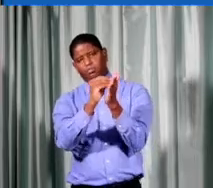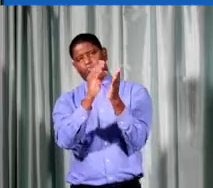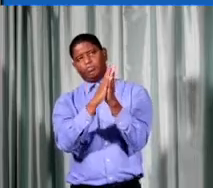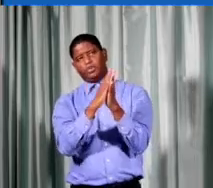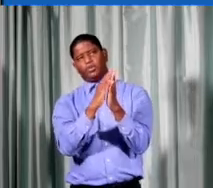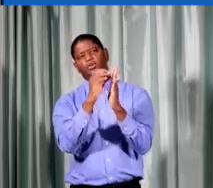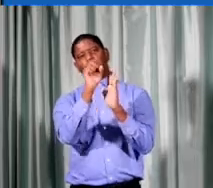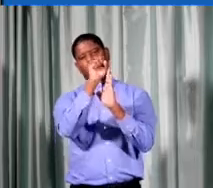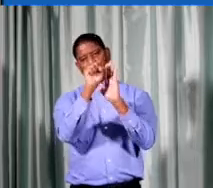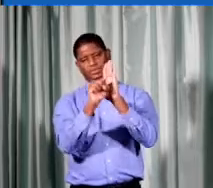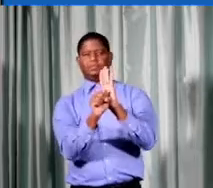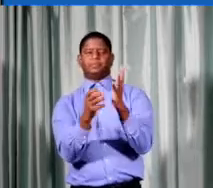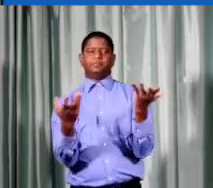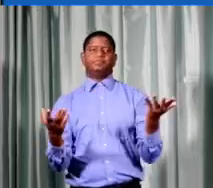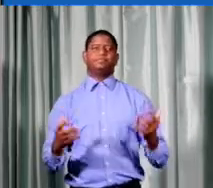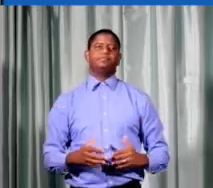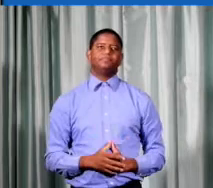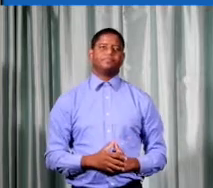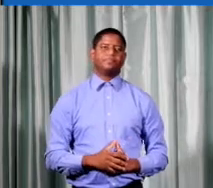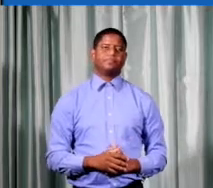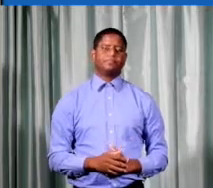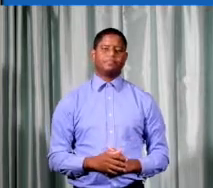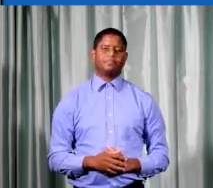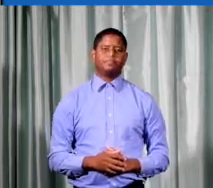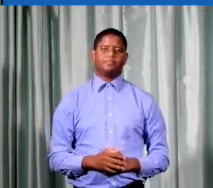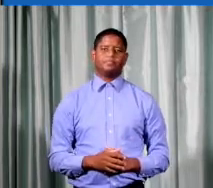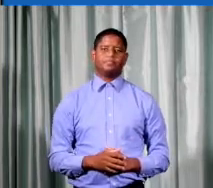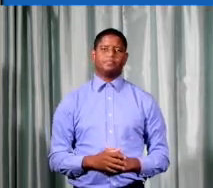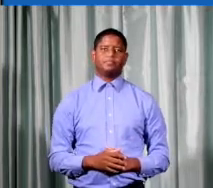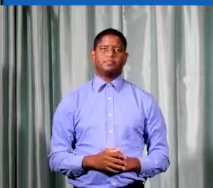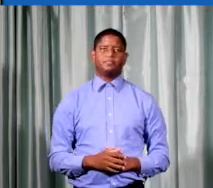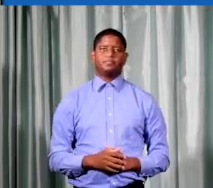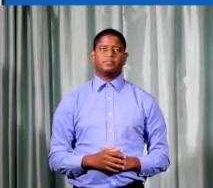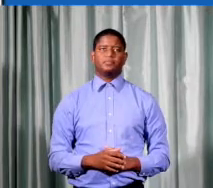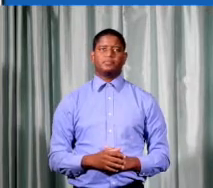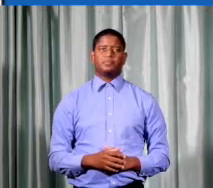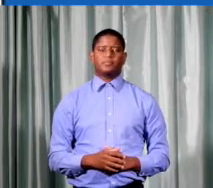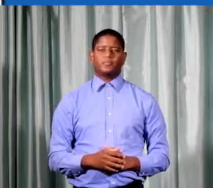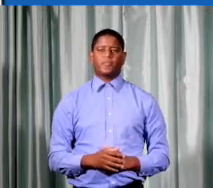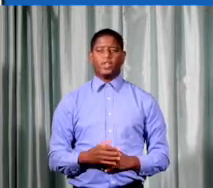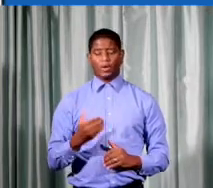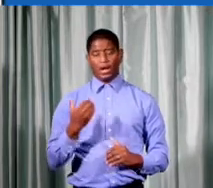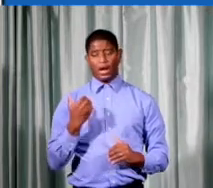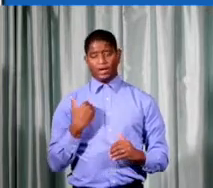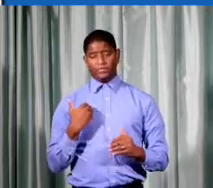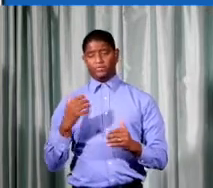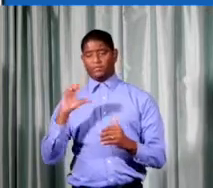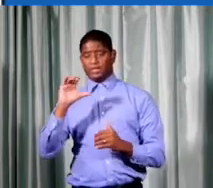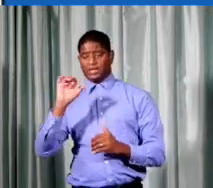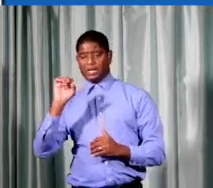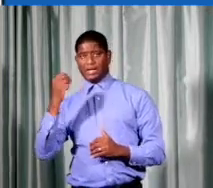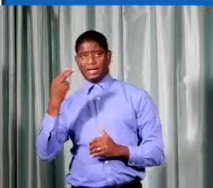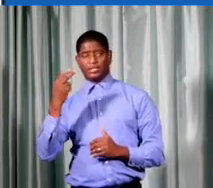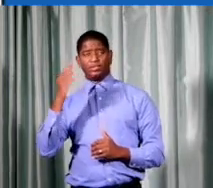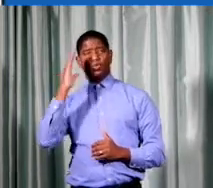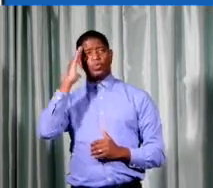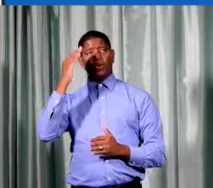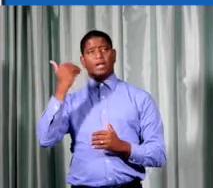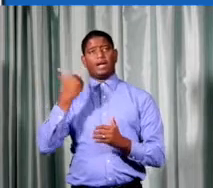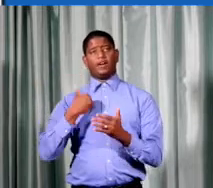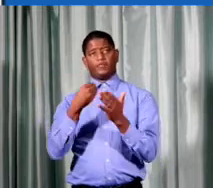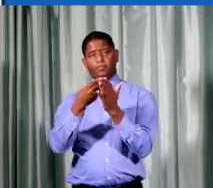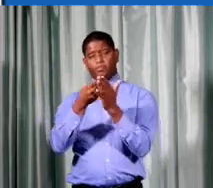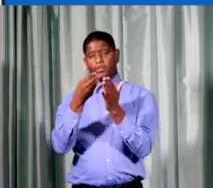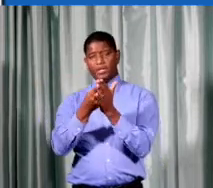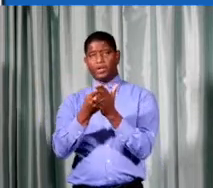the financial statements, so this is the figure that would be on the balance sheet for cash under assets. This is the